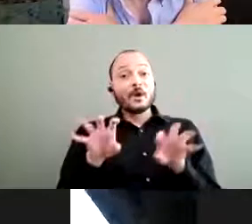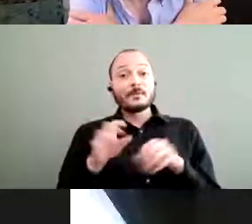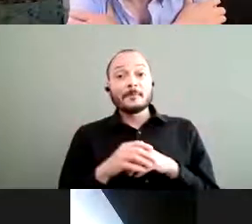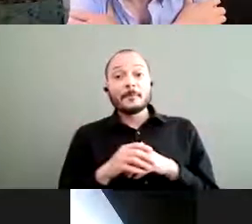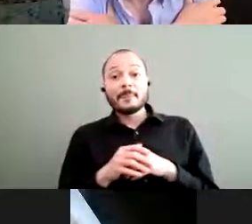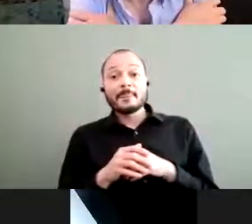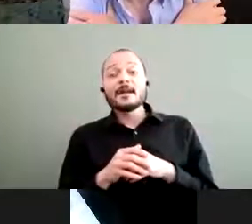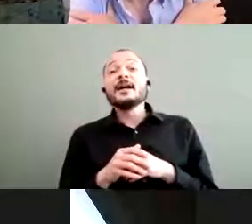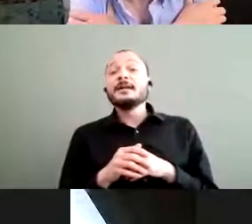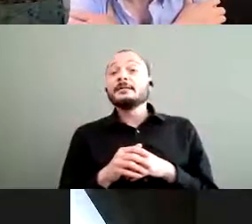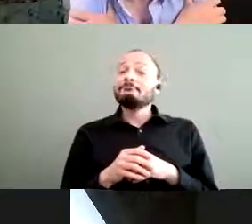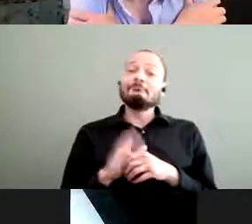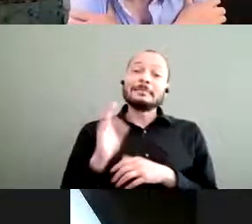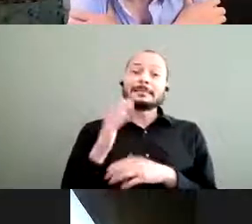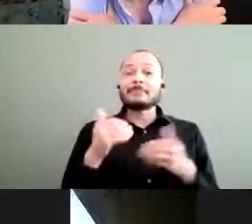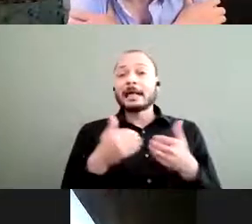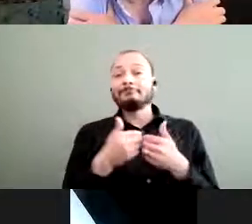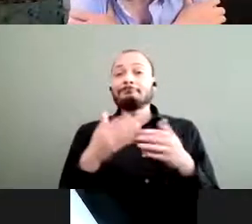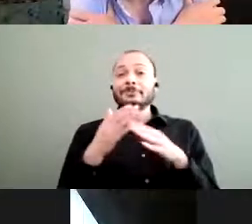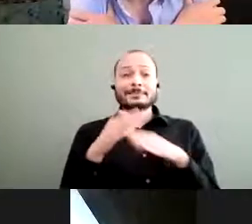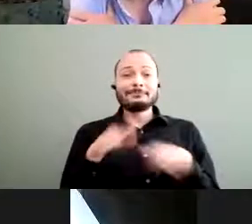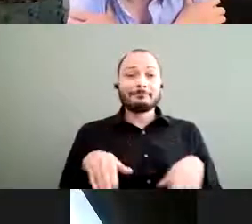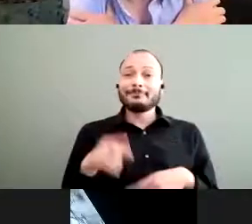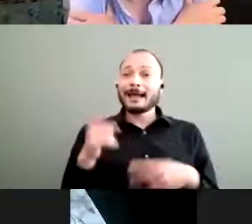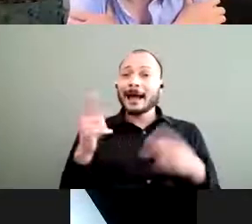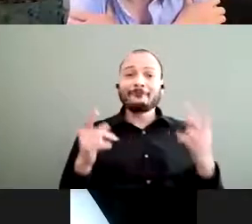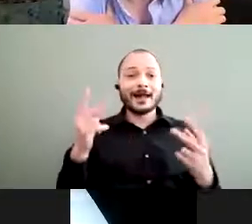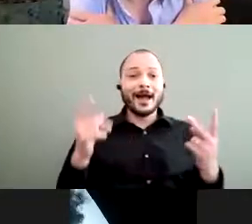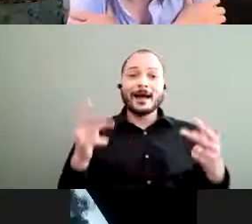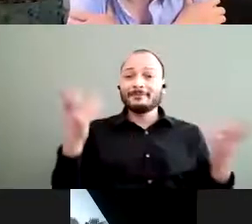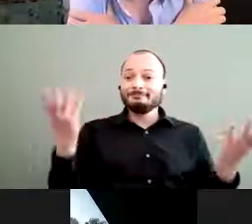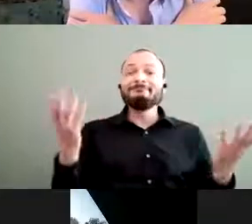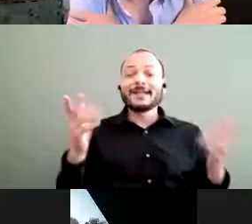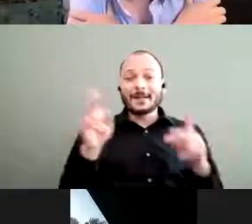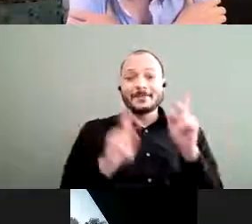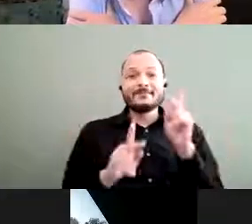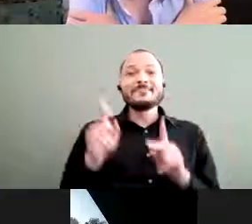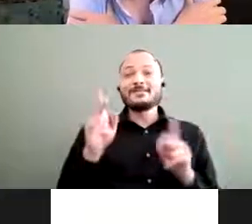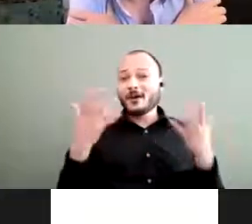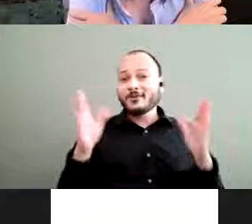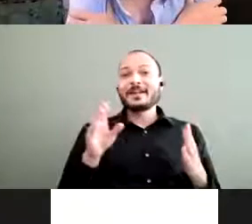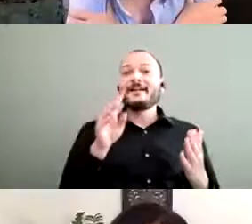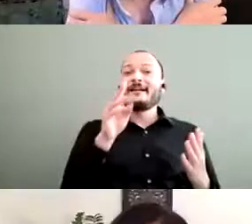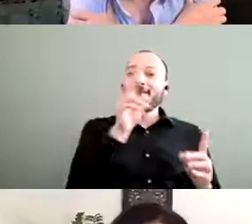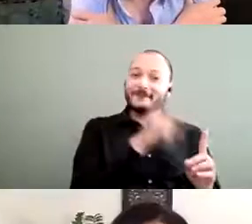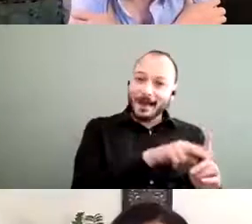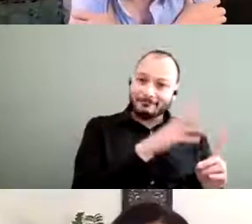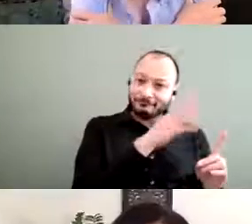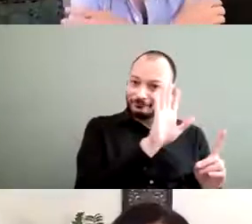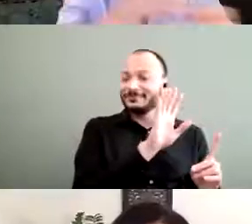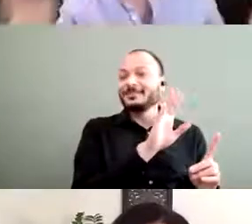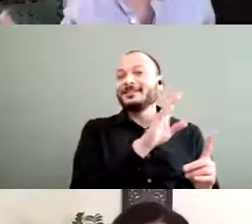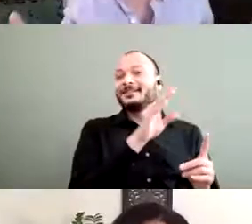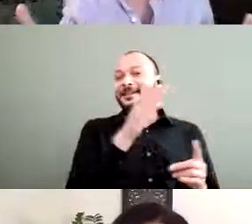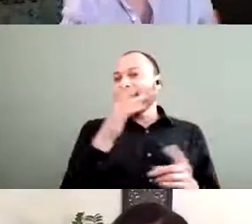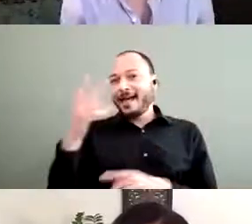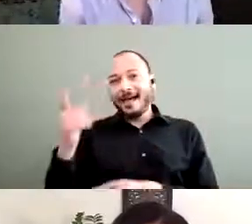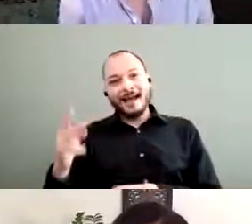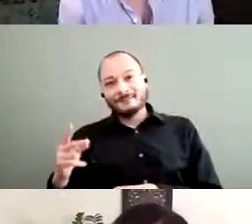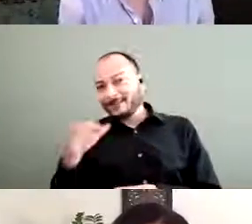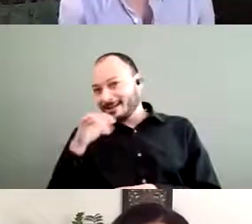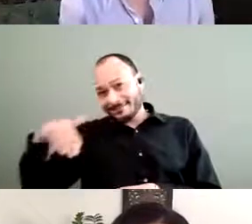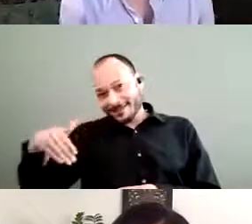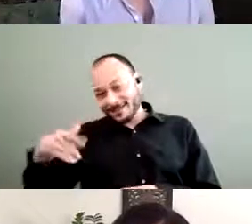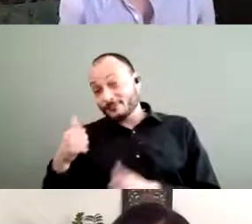seems actually pretty split. It looks like about half of folks have filled their taxes. Have filed their taxes and half haven't. So that's great